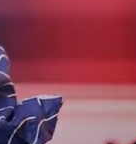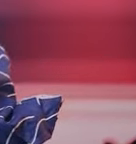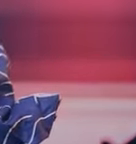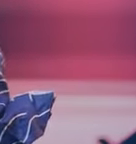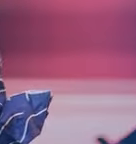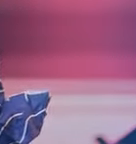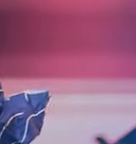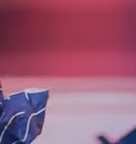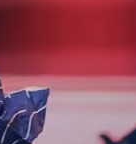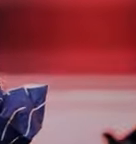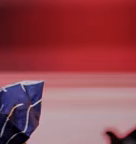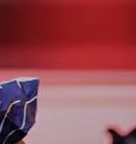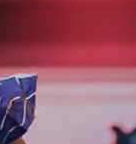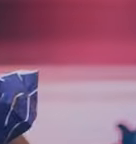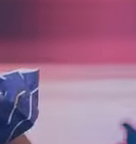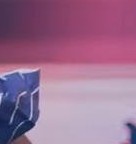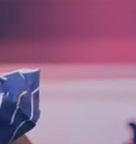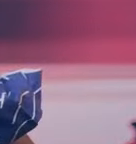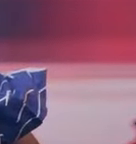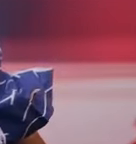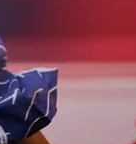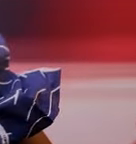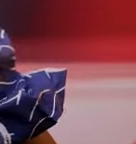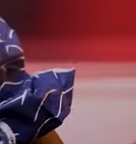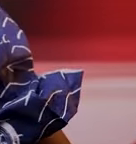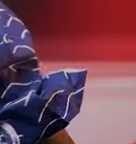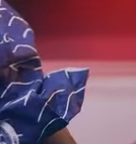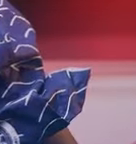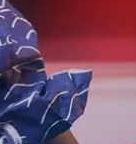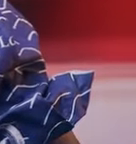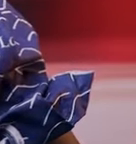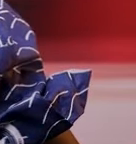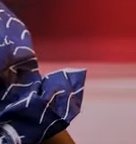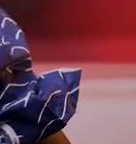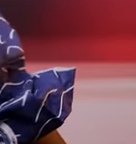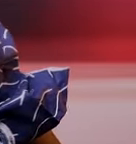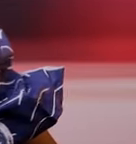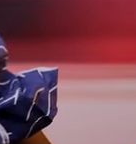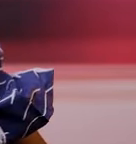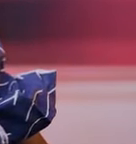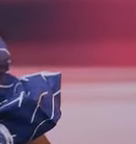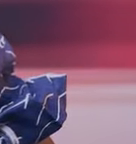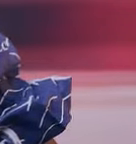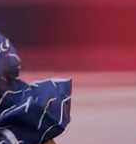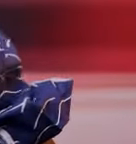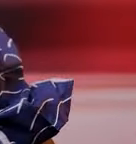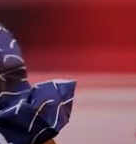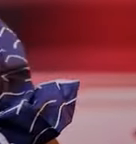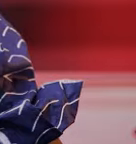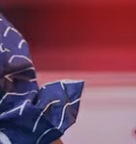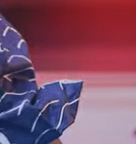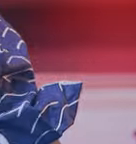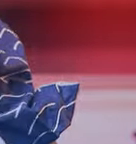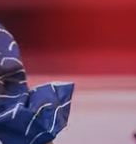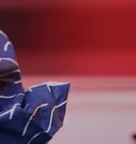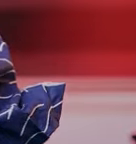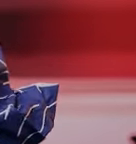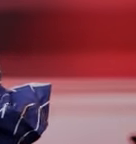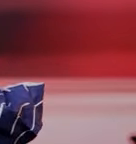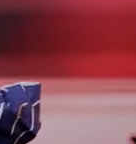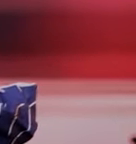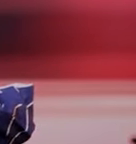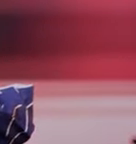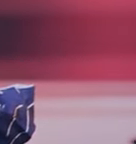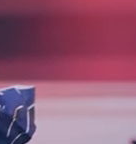others. This is Christocentric. We have a lot of Apostle Eric Nyamekye's message on our platform.